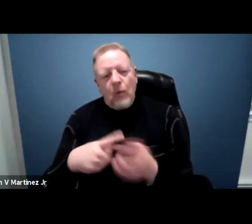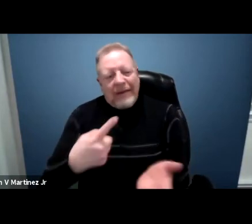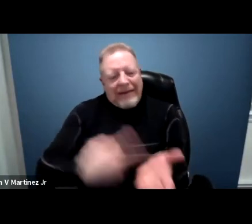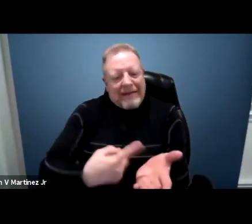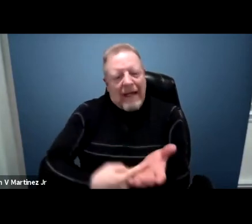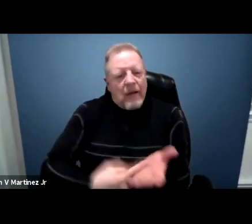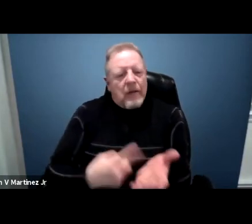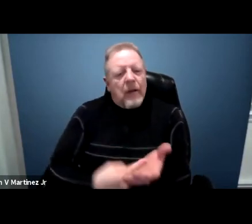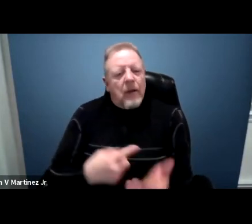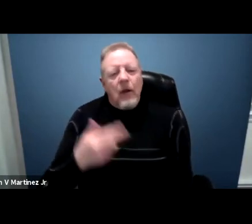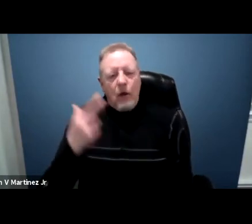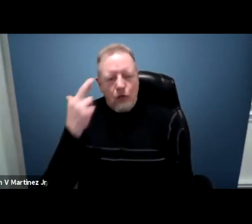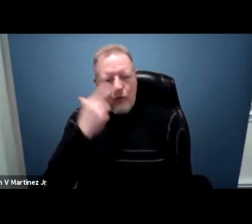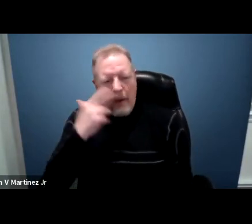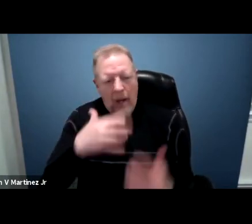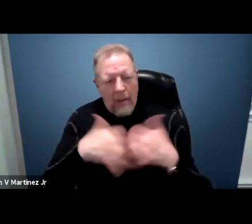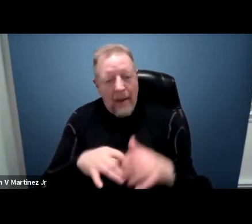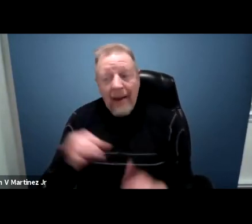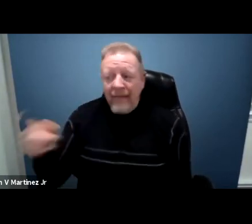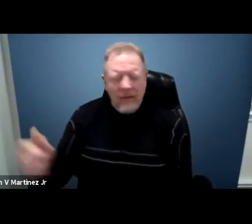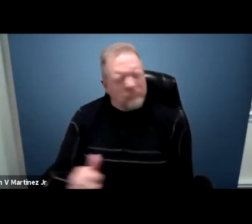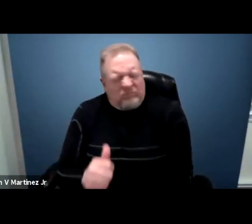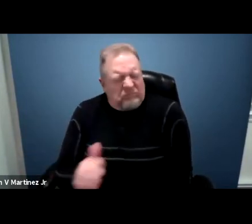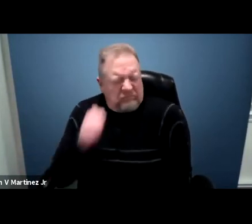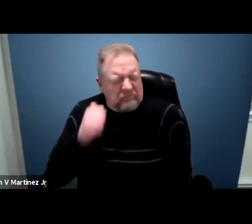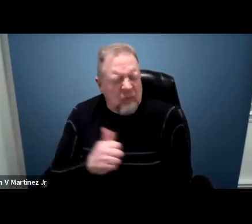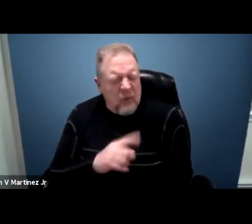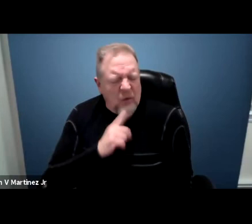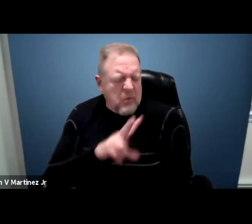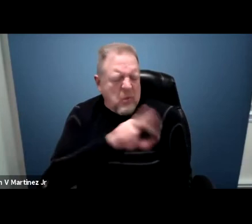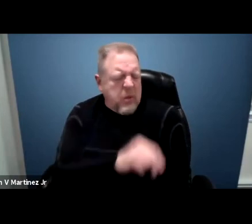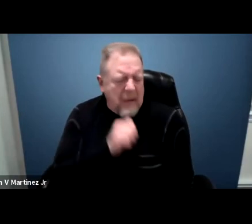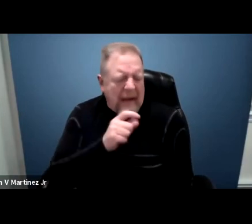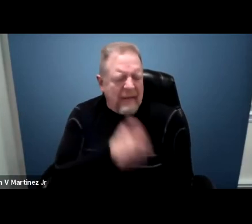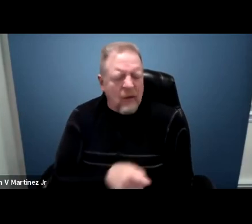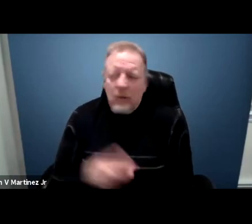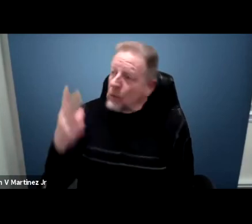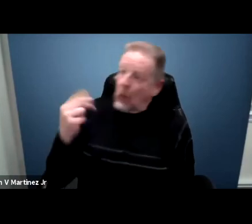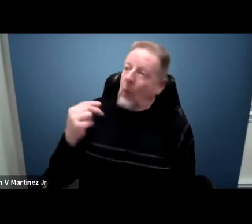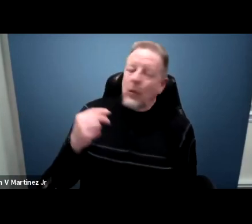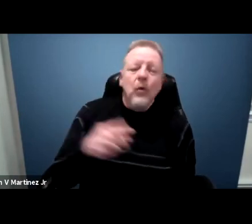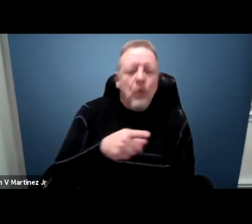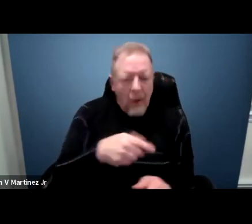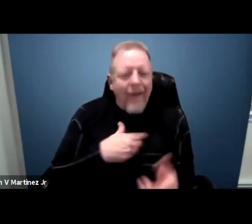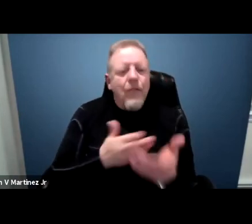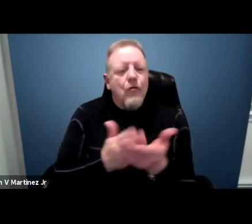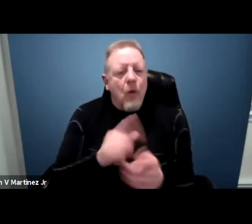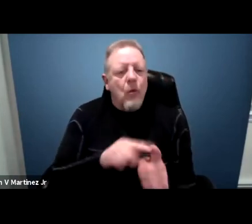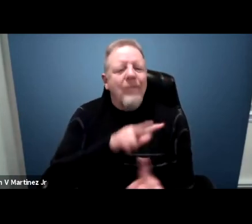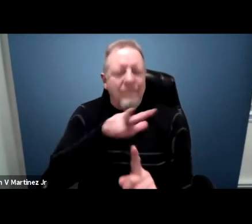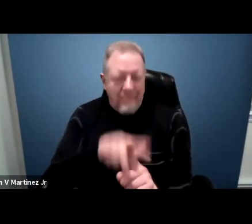accommodation. If your employer refuses to discuss it with you outright, then you would have the right to file a complaint.